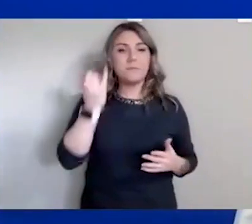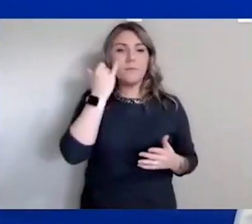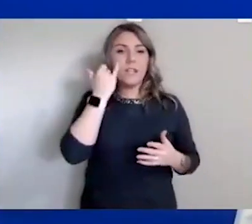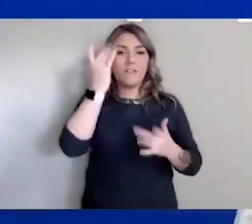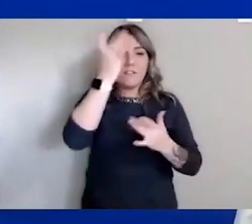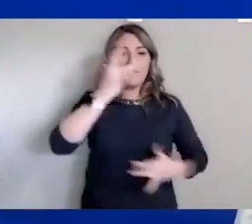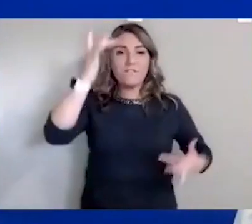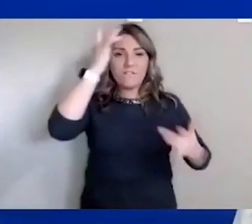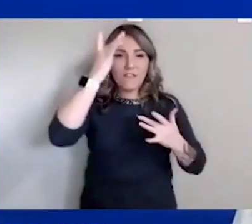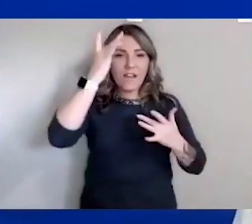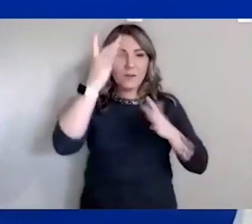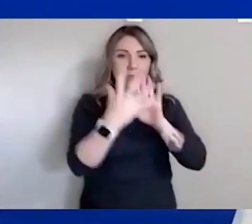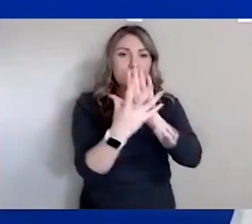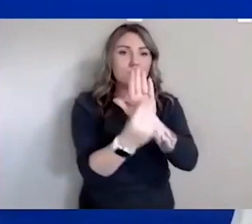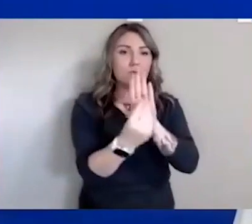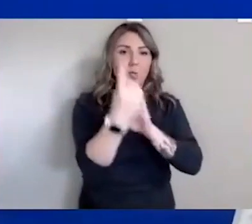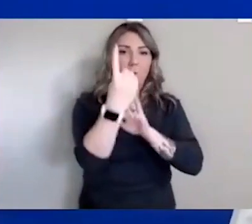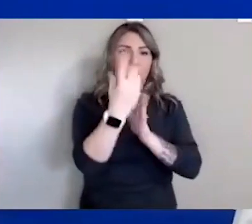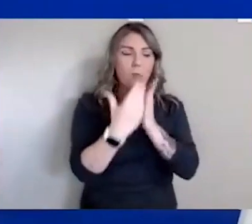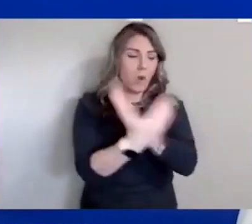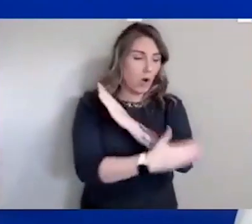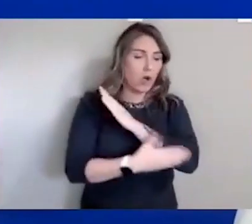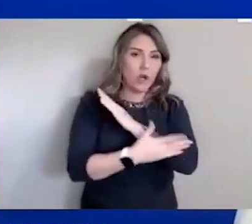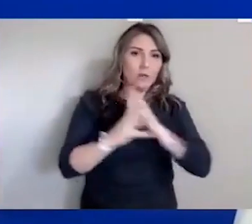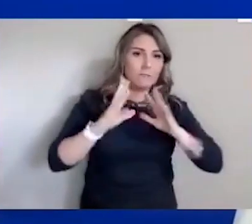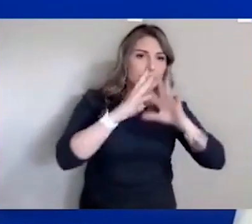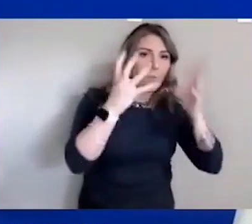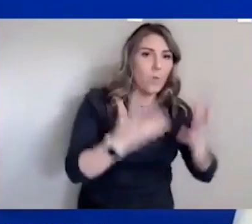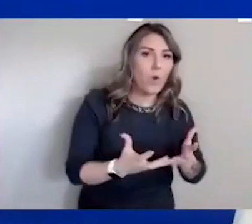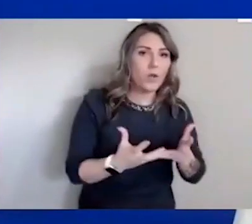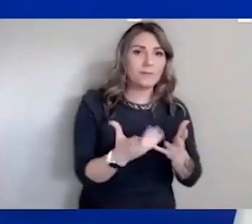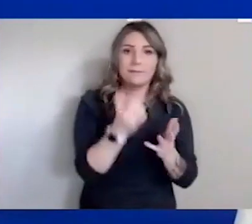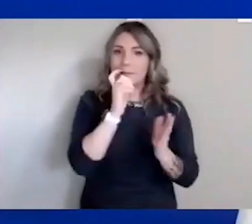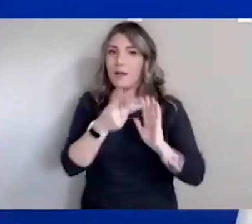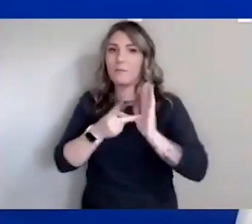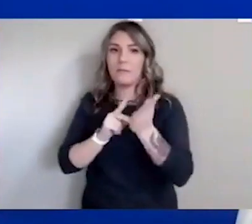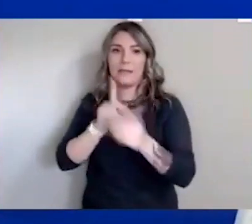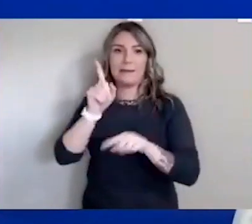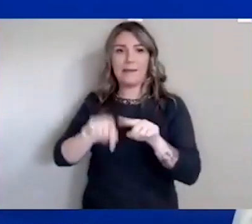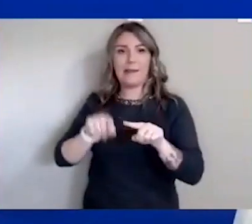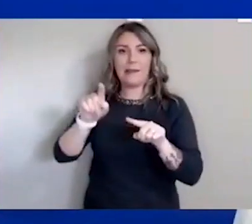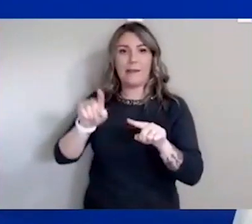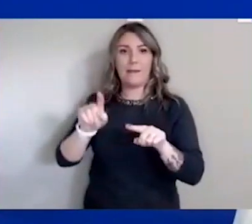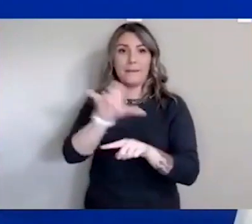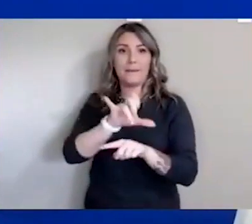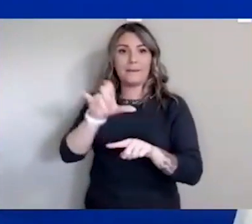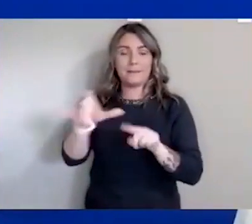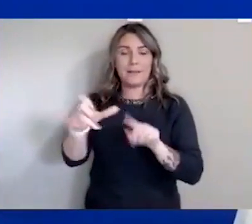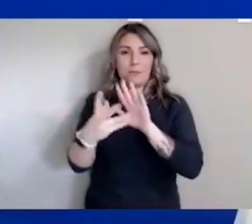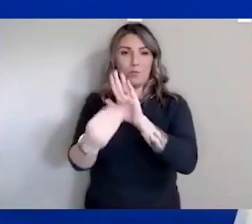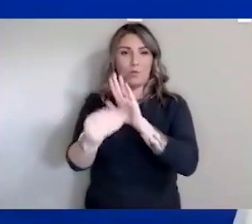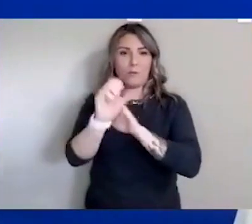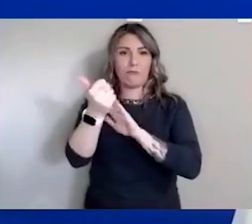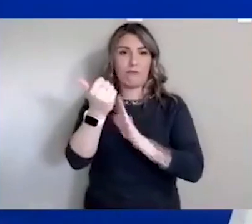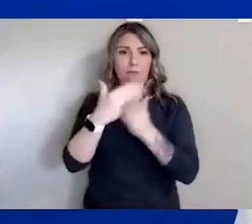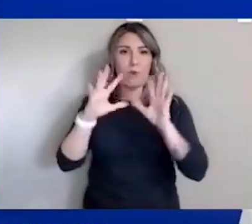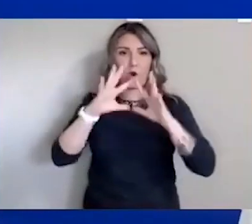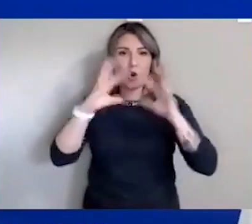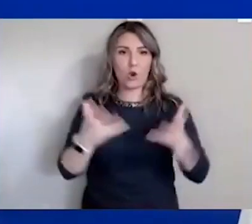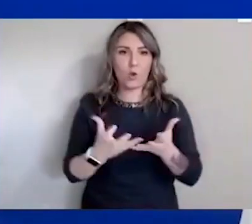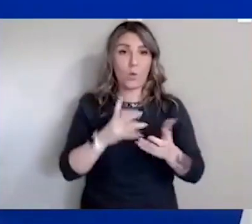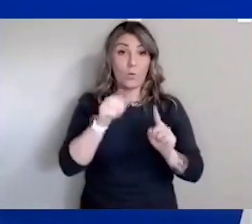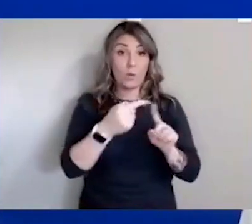one part of the world doesn't mean it can't do that exact same mutation in another part of the world. The second thing is, once you've got one mutation, you can get